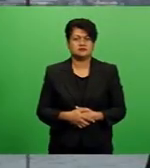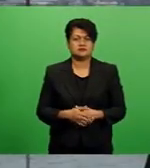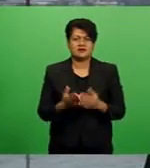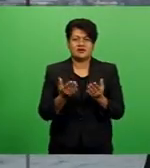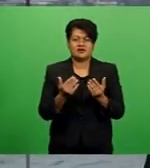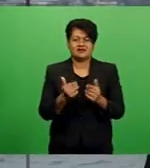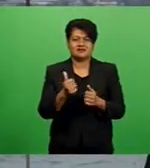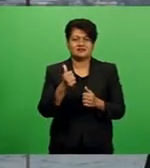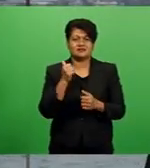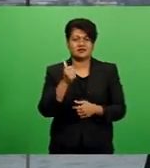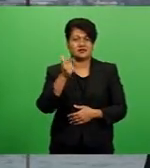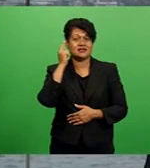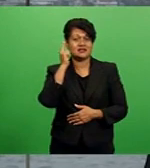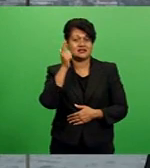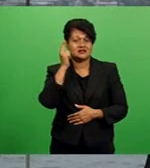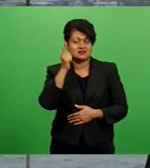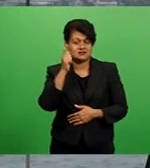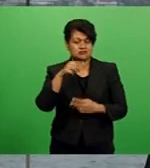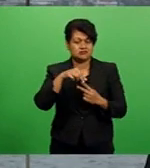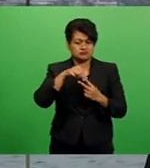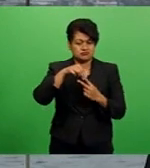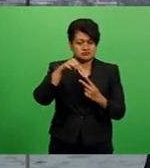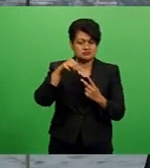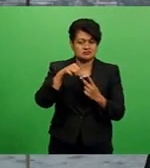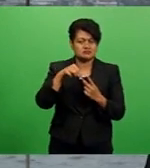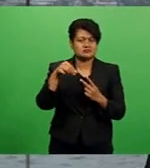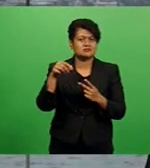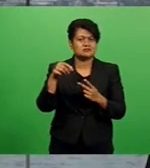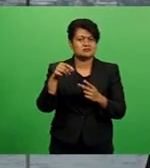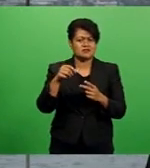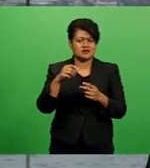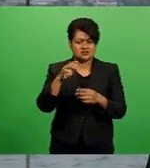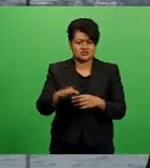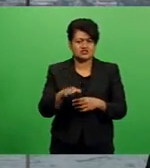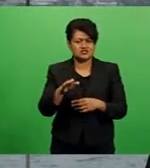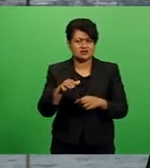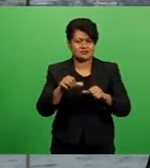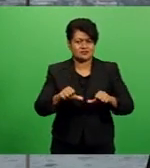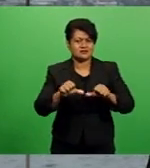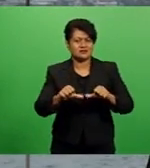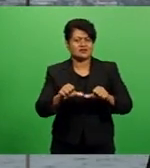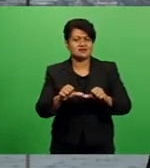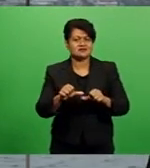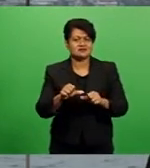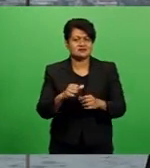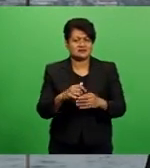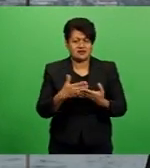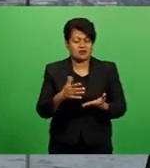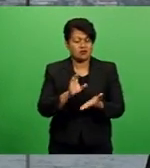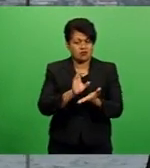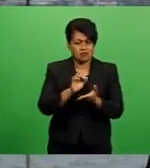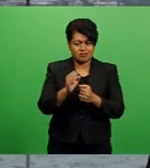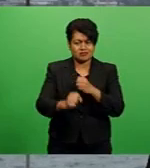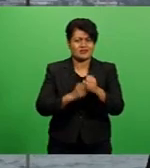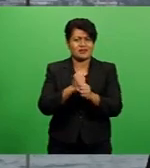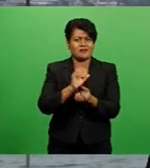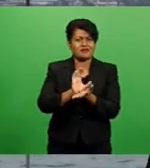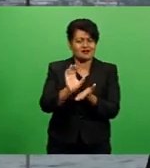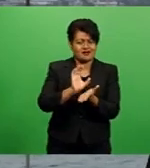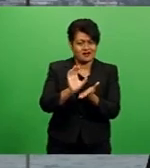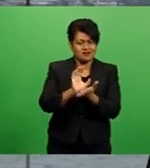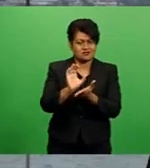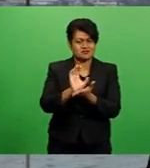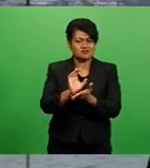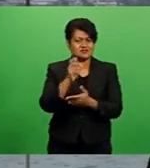Welcome back. Teachers appointed as child protection officers will be trained to become fully fledged counsellors. Minister Rosie Akbar says